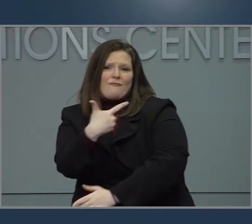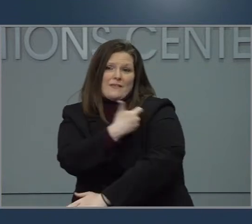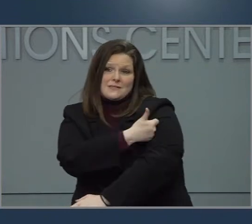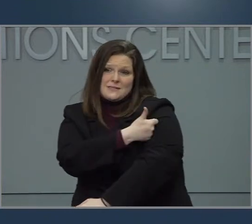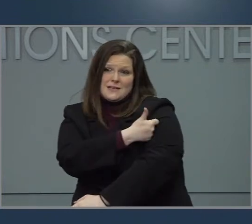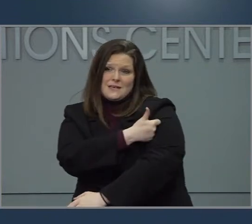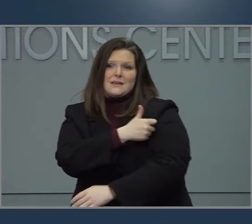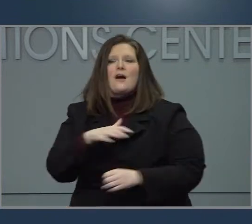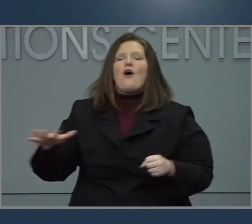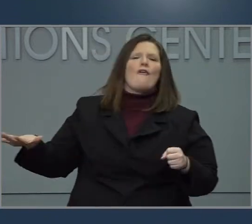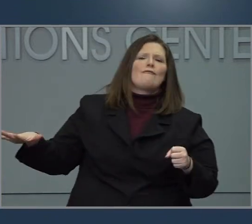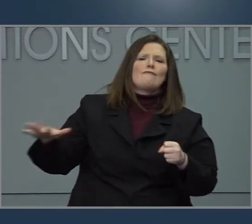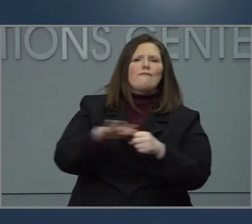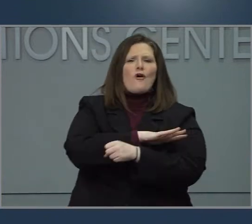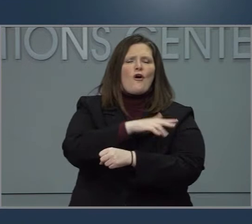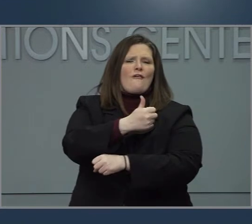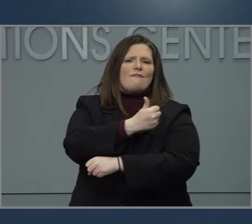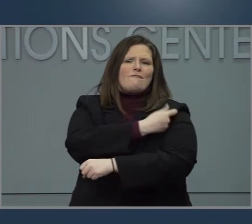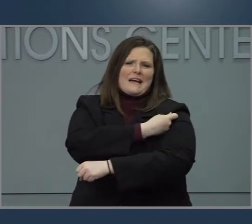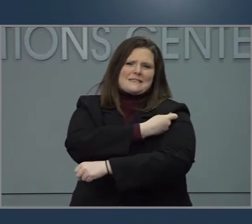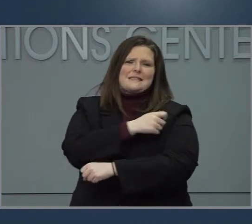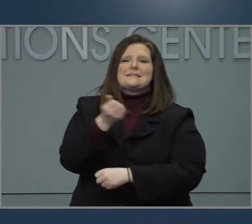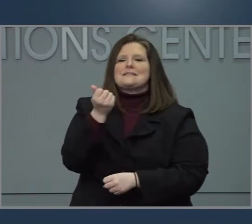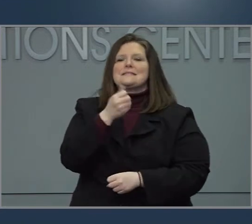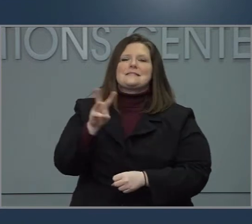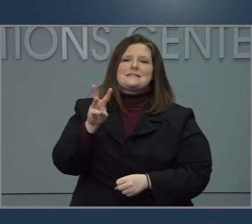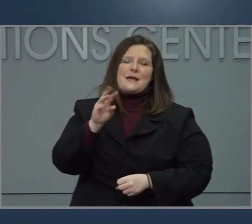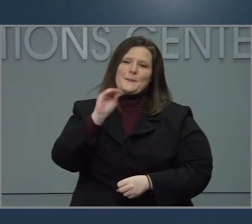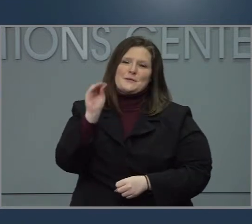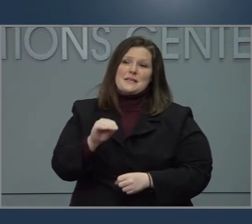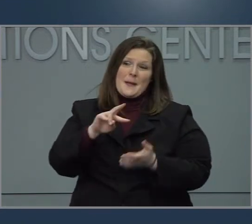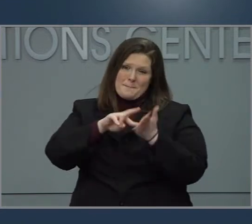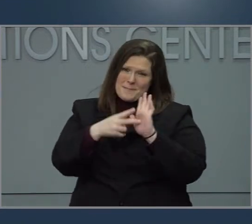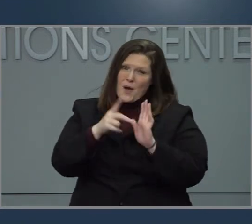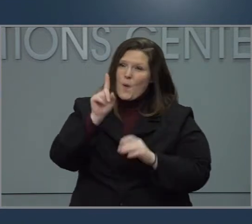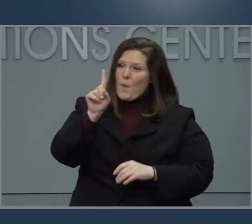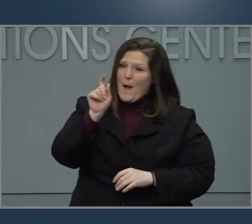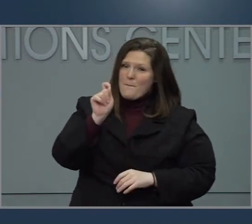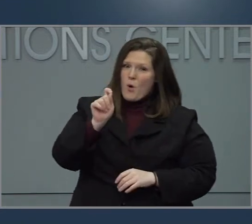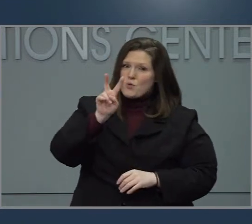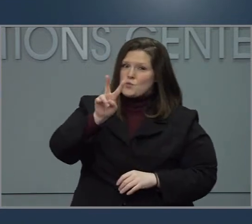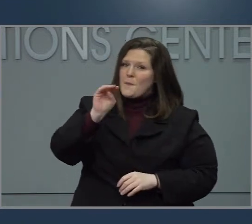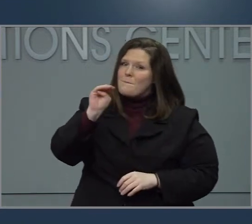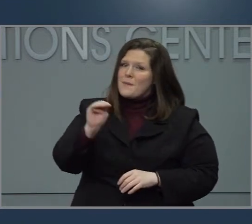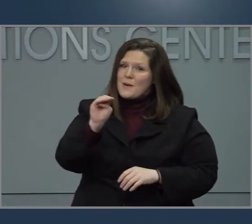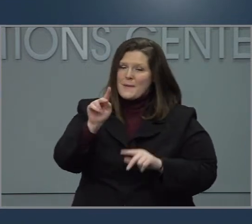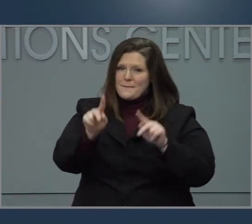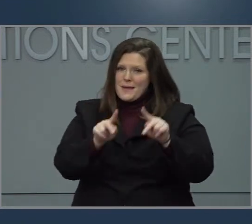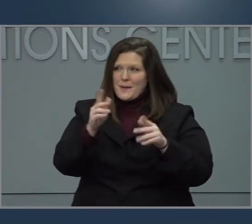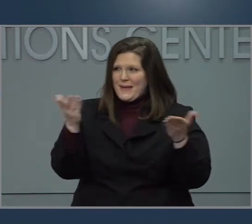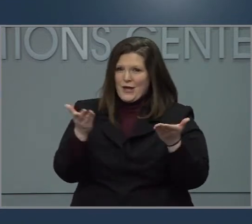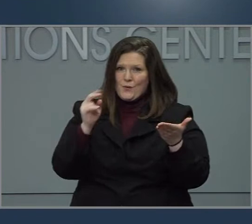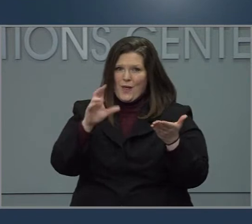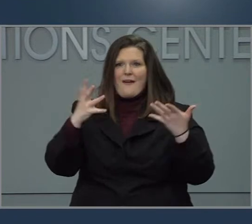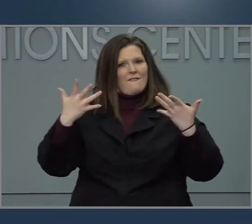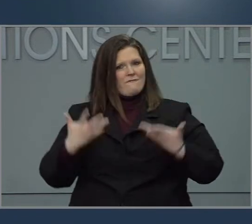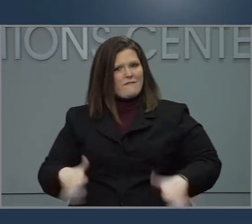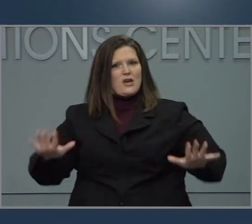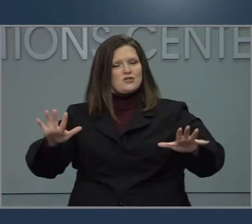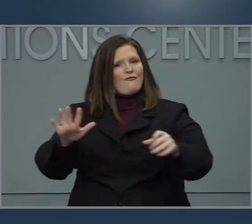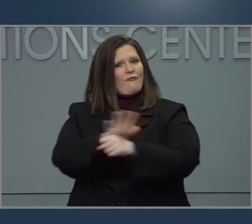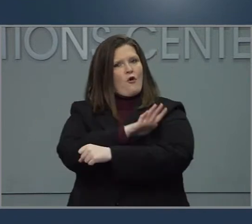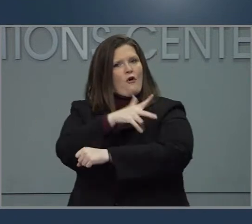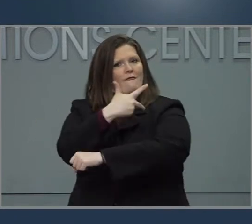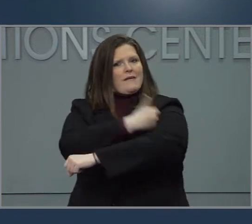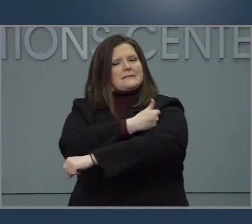vaccinated. That means more than 1.2 million North Carolinians have been fully vaccinated. And as Governor Cooper noted, we are one of